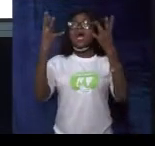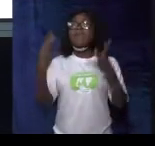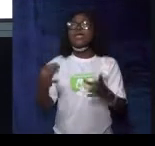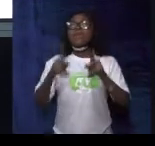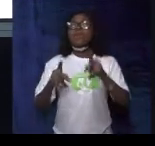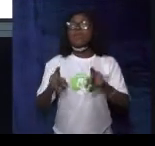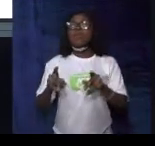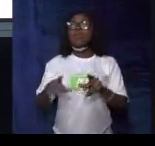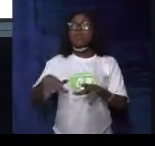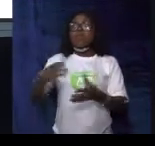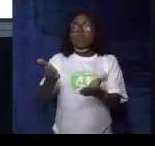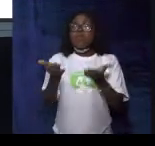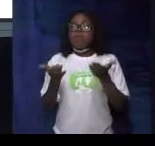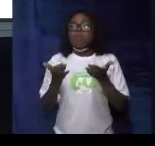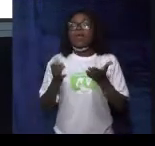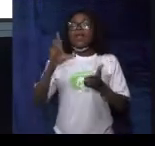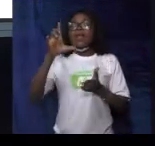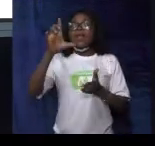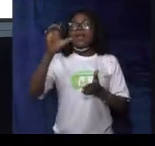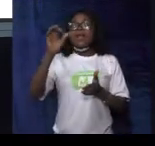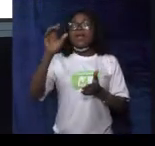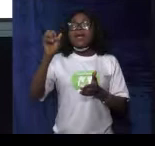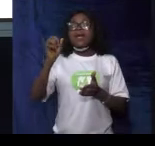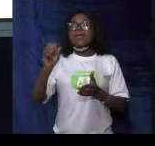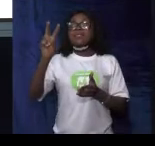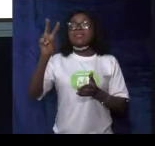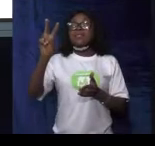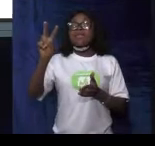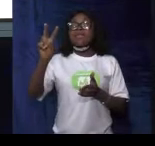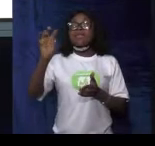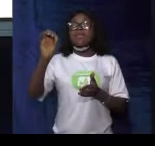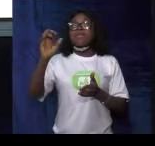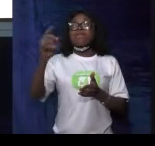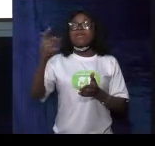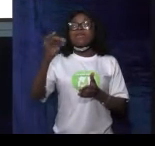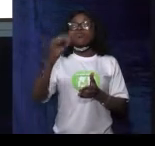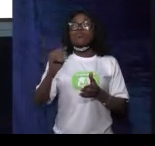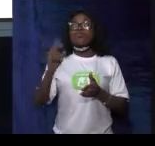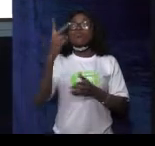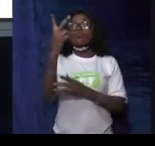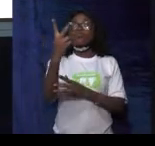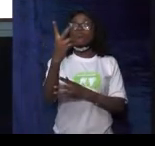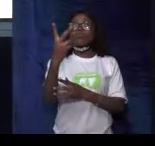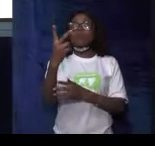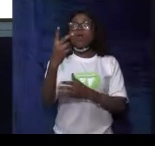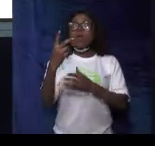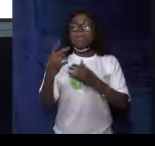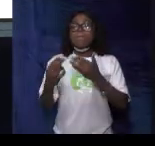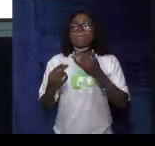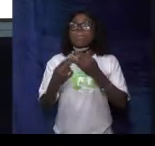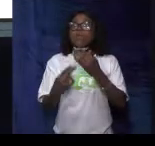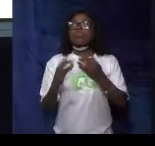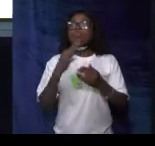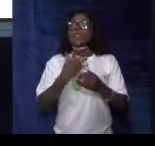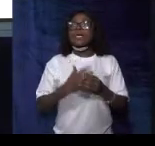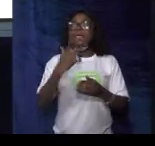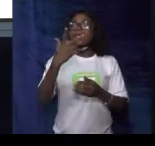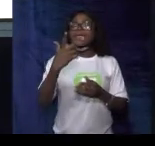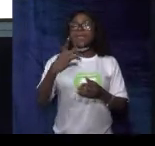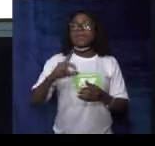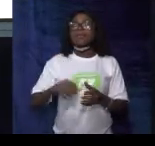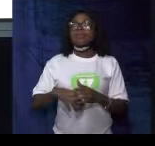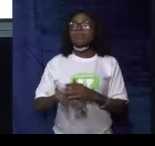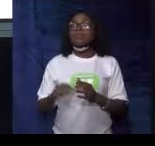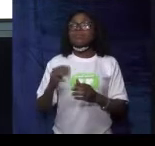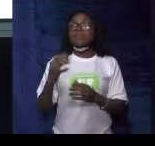The next question says how many people prefer Las Vegas. Now Las Vegas has 2 bundles and